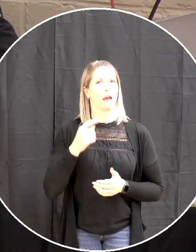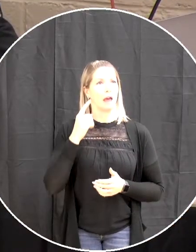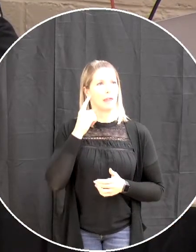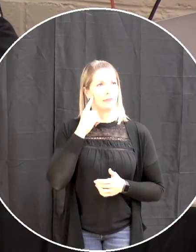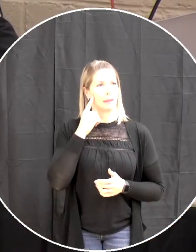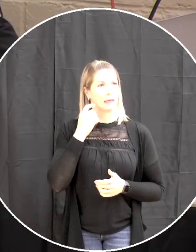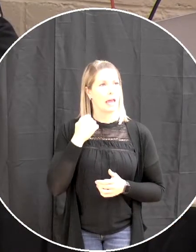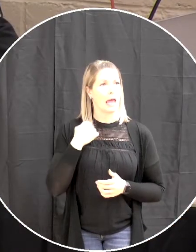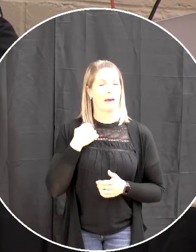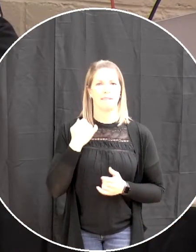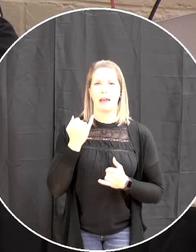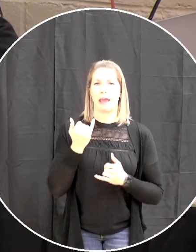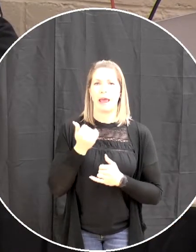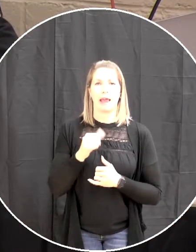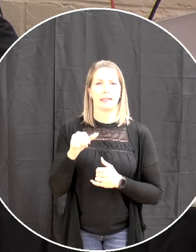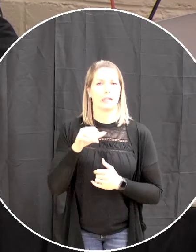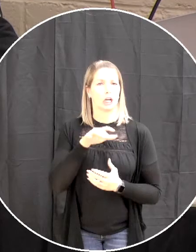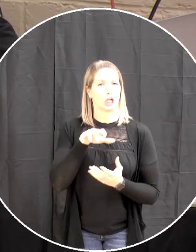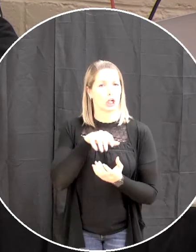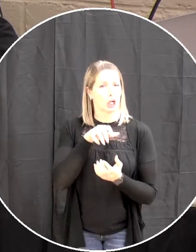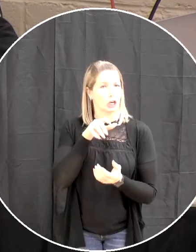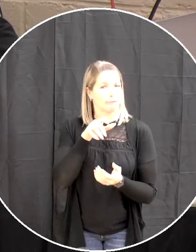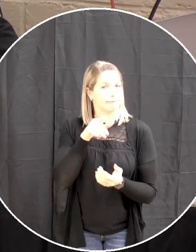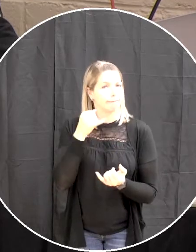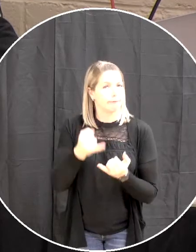any concluding remarks that you'd?